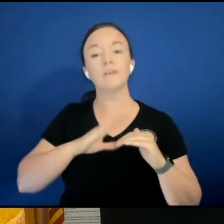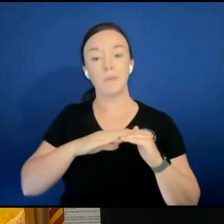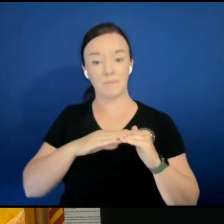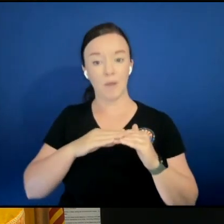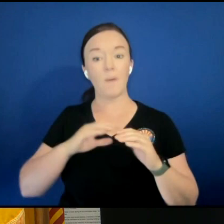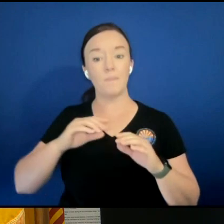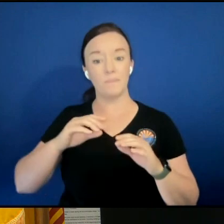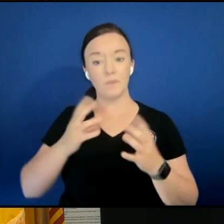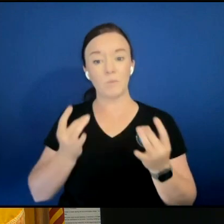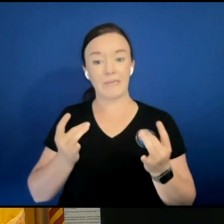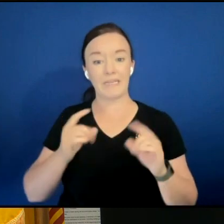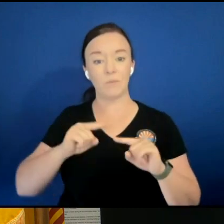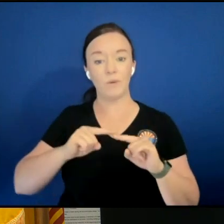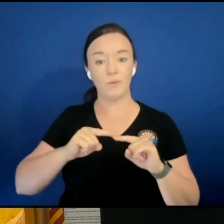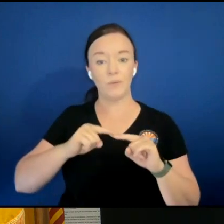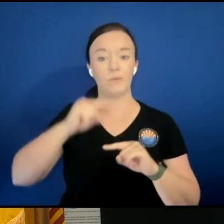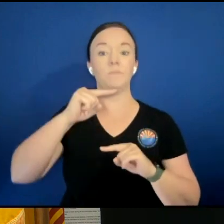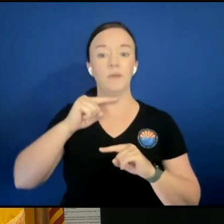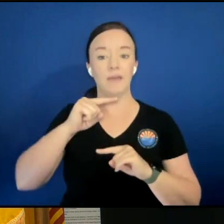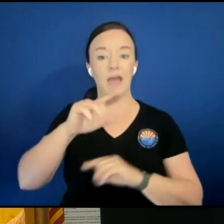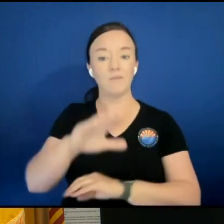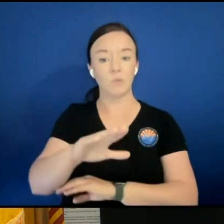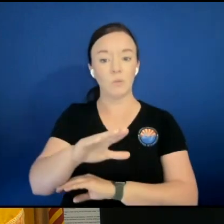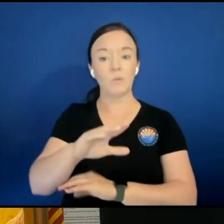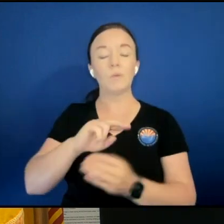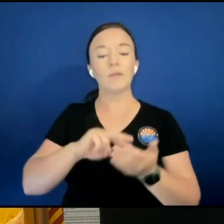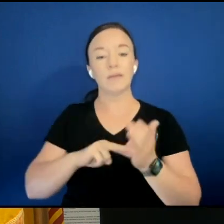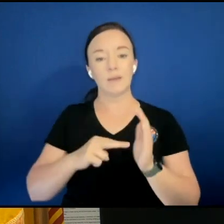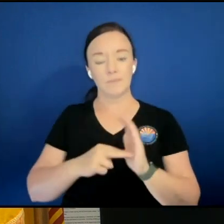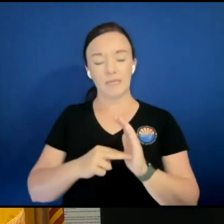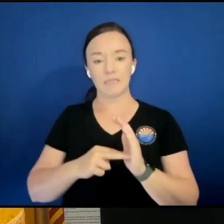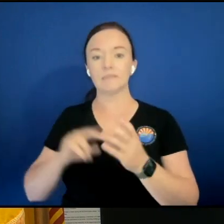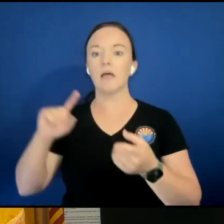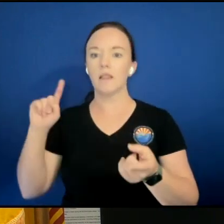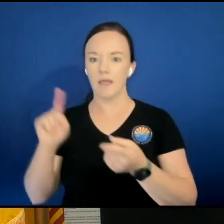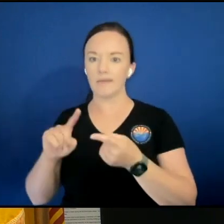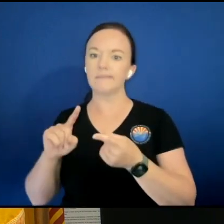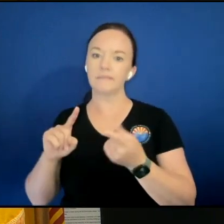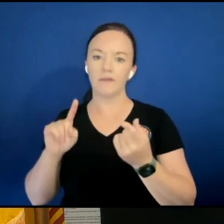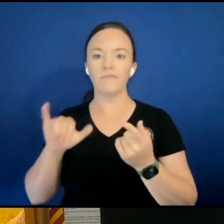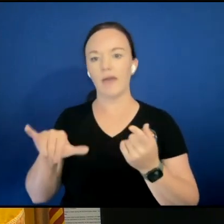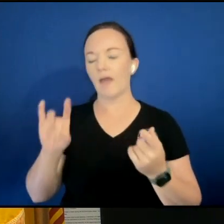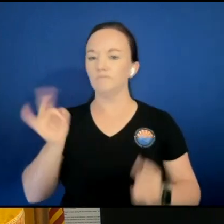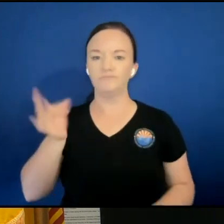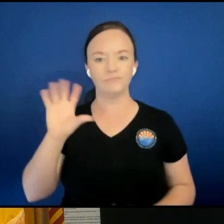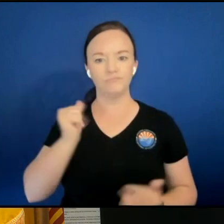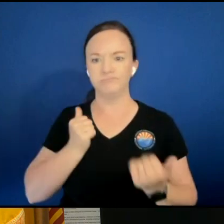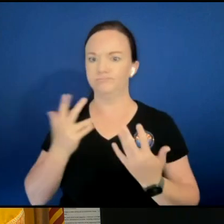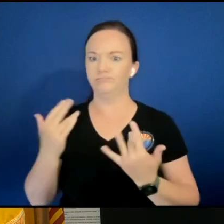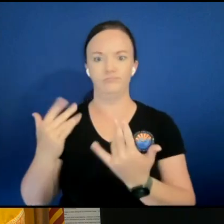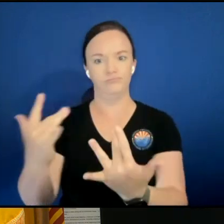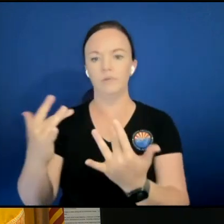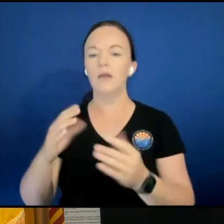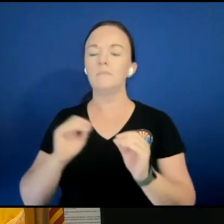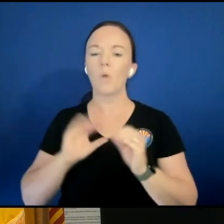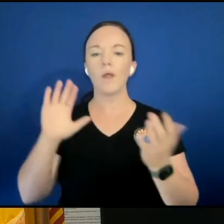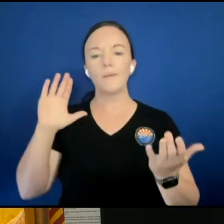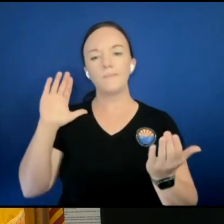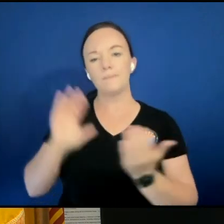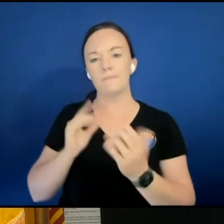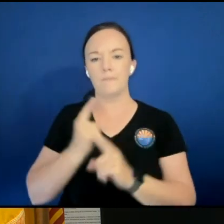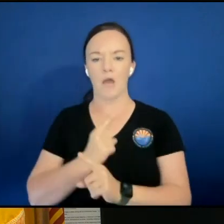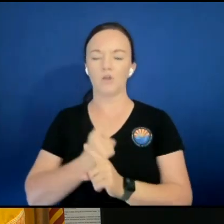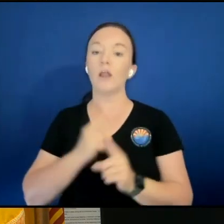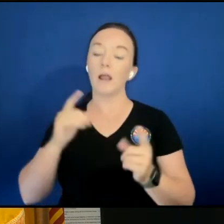rise during the afternoon, which means we're going to have less extreme burning conditions. We're going to be a little bit more moderated, actually a lot bit